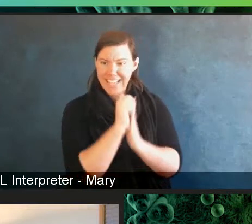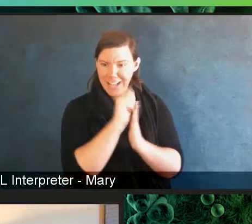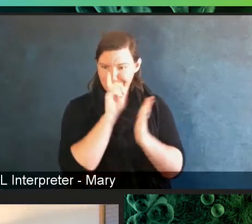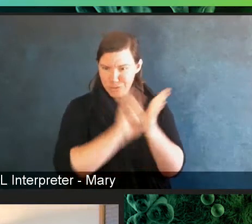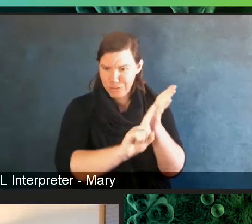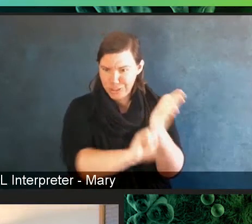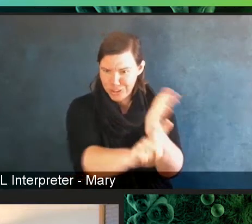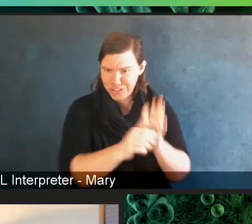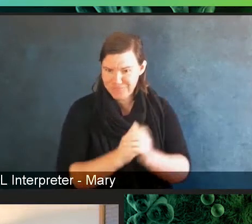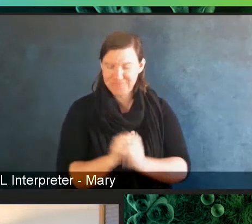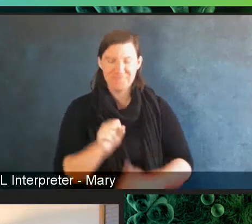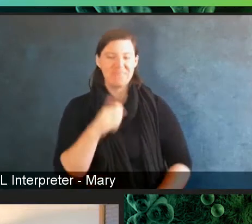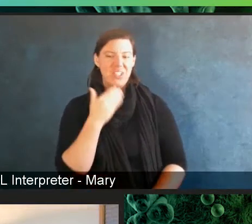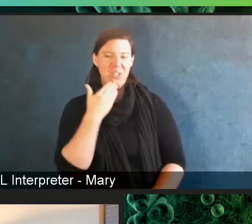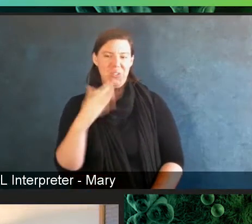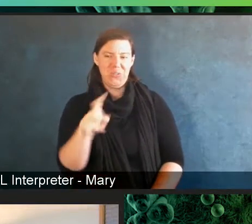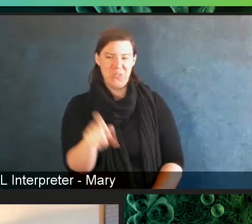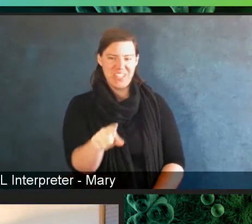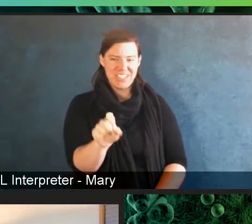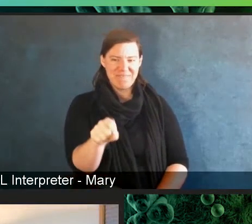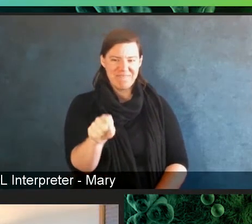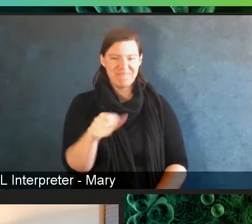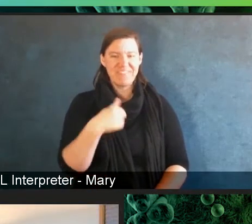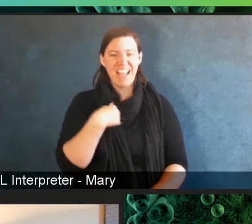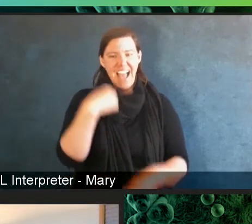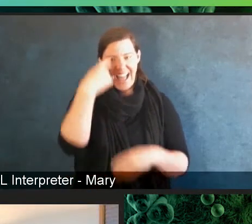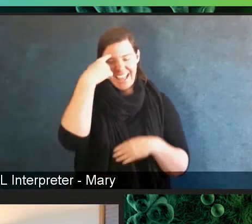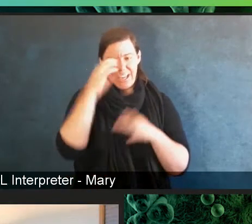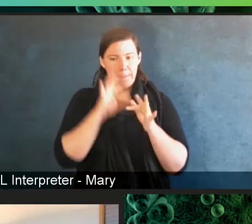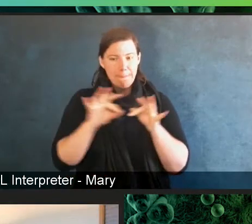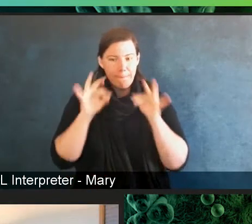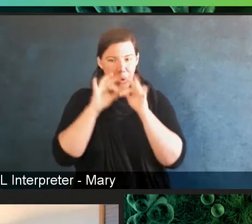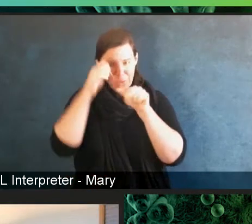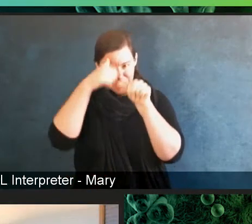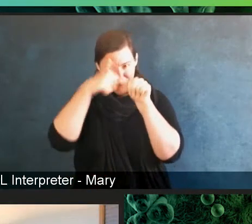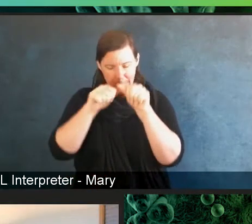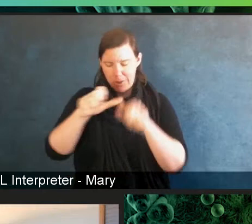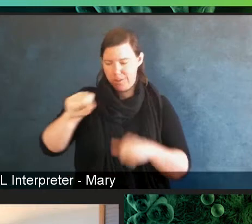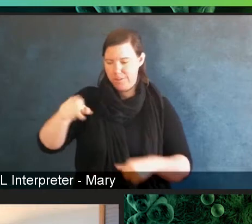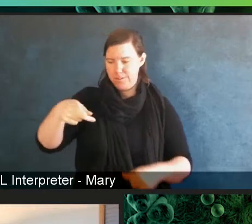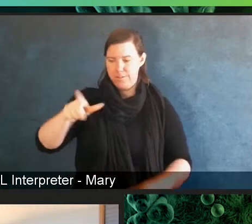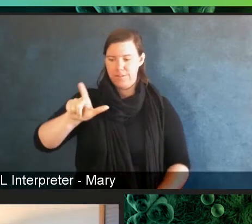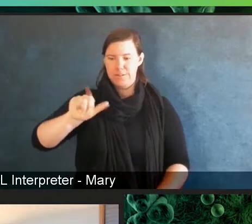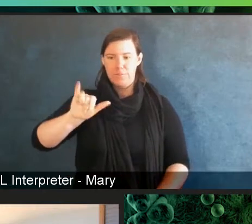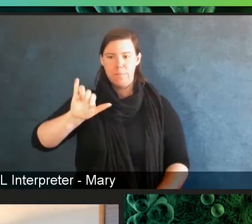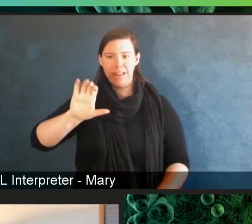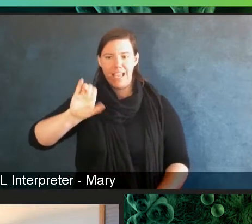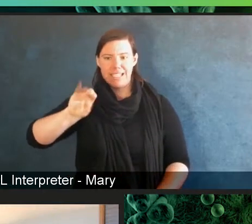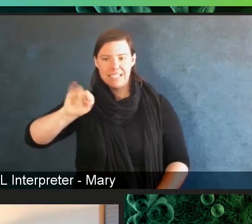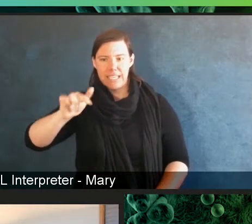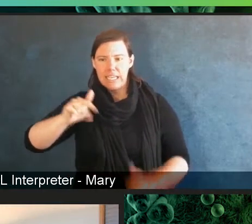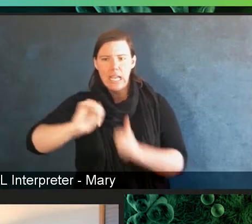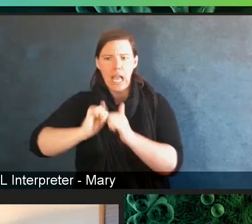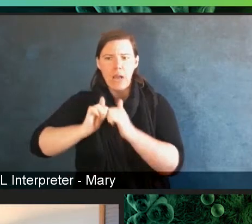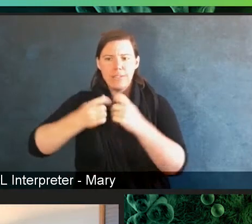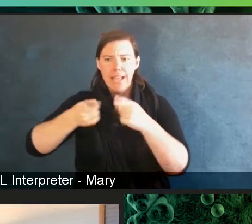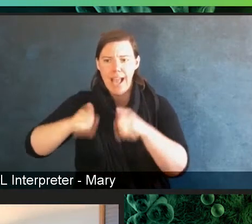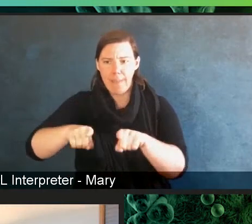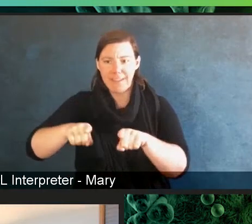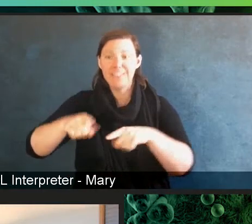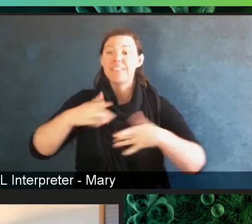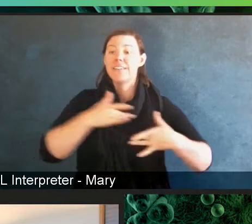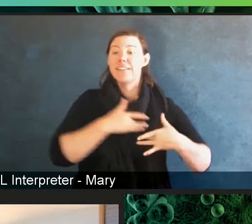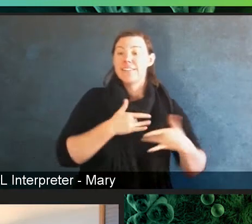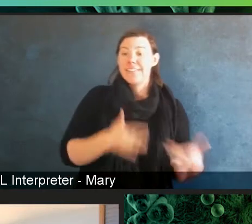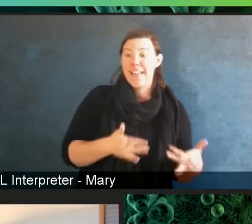I think the simplest way to think about it is to think how splicing happens. So we learn about genes and genetic information like they're an abstract concept,